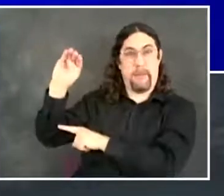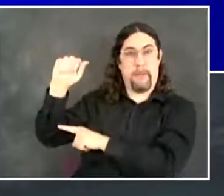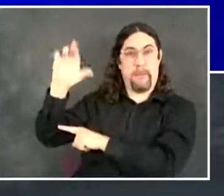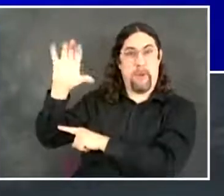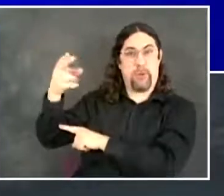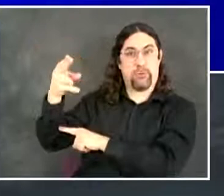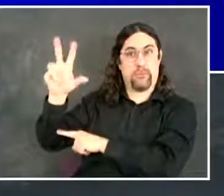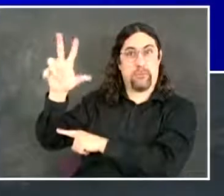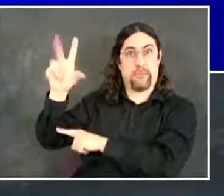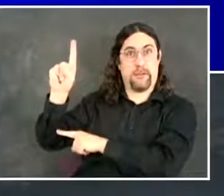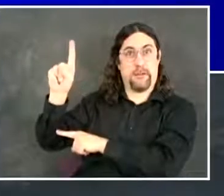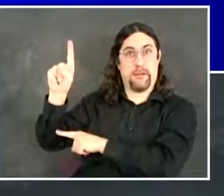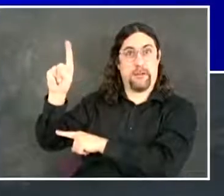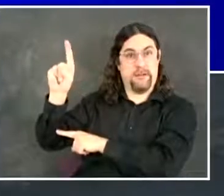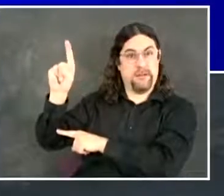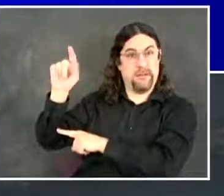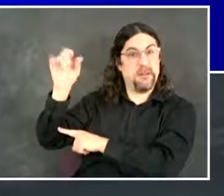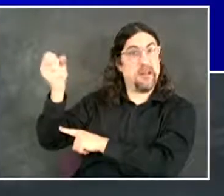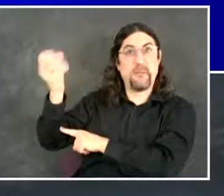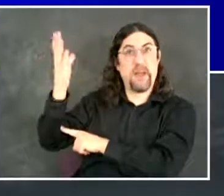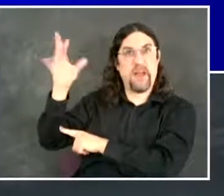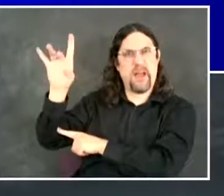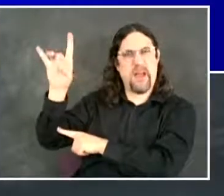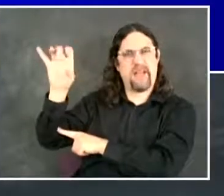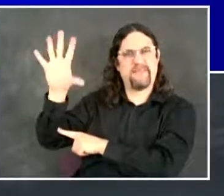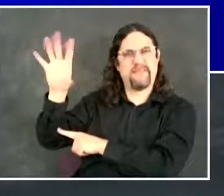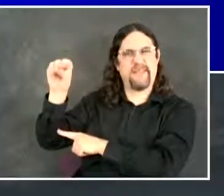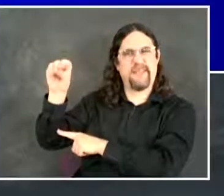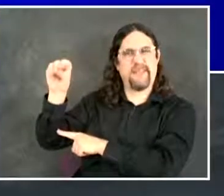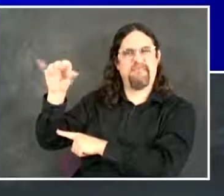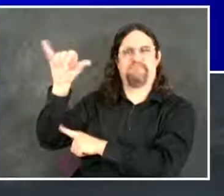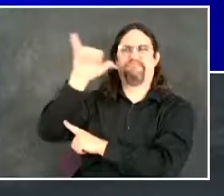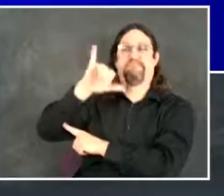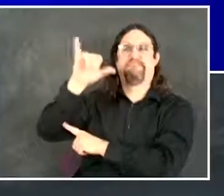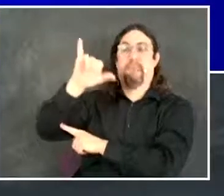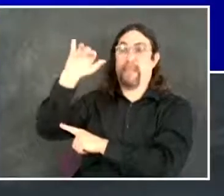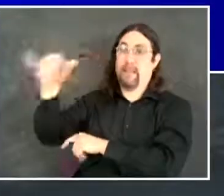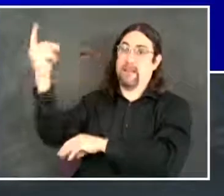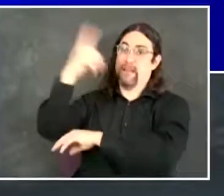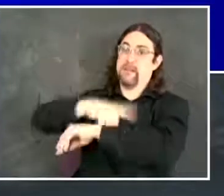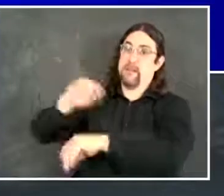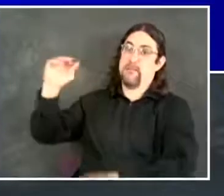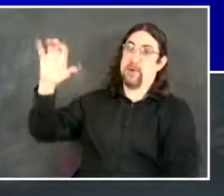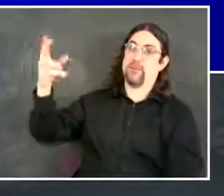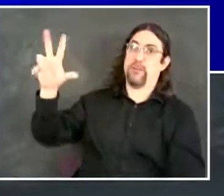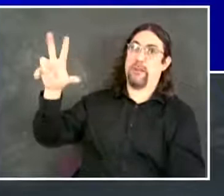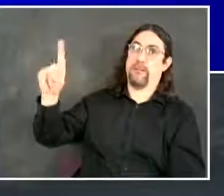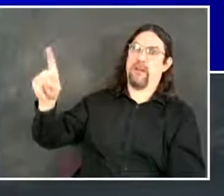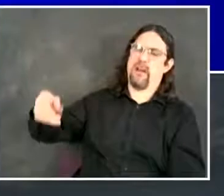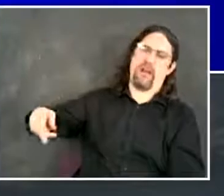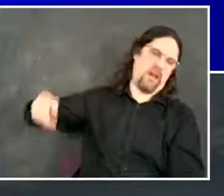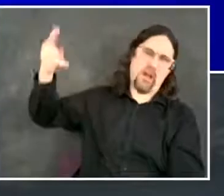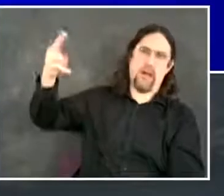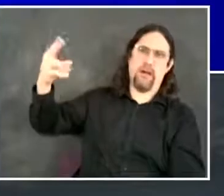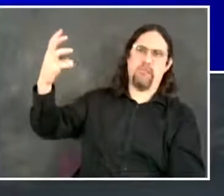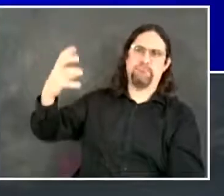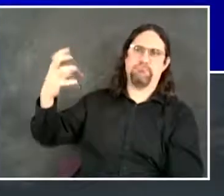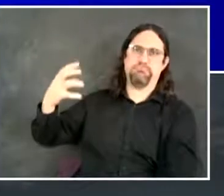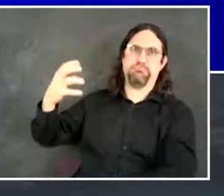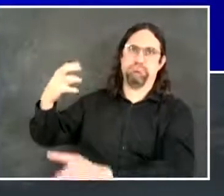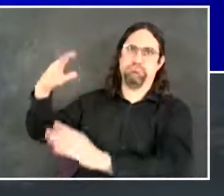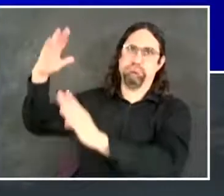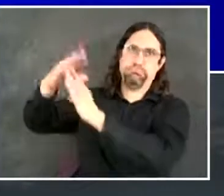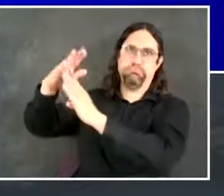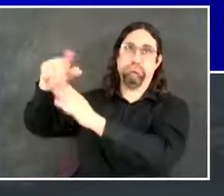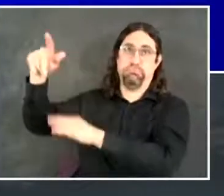hospital for suspected COVID-19. On April 11th, when we started putting out these indicators publicly, so basically